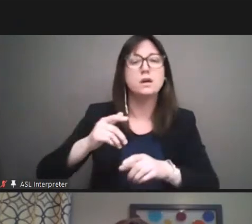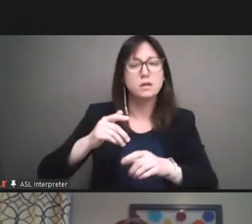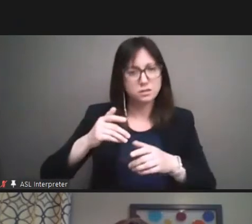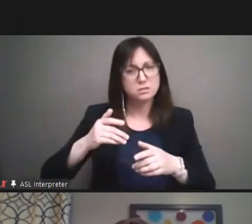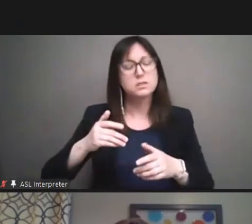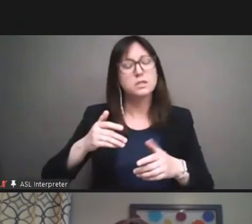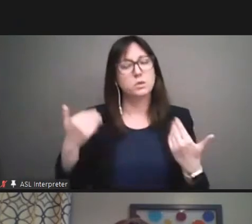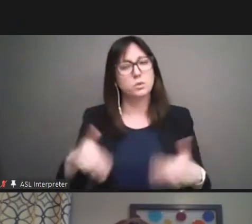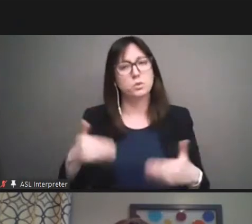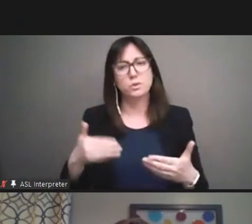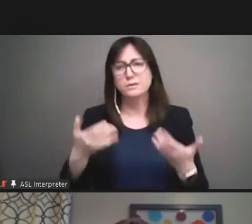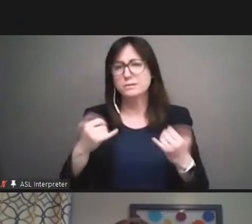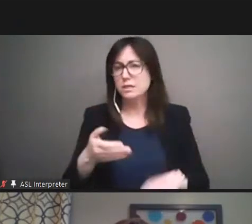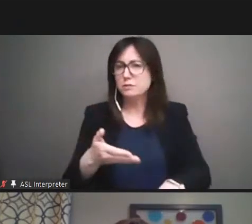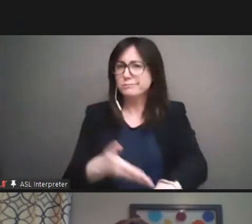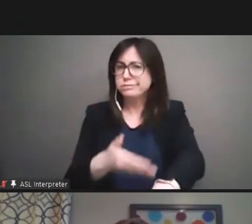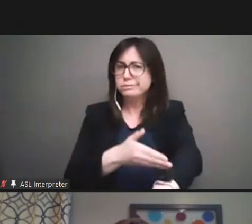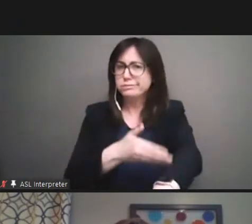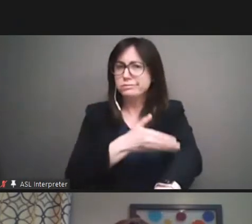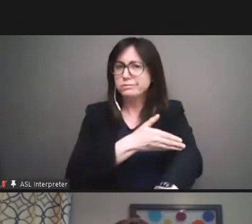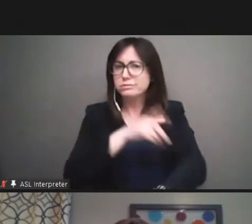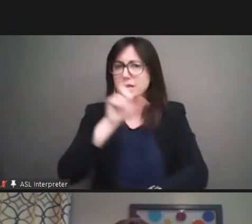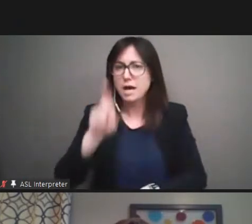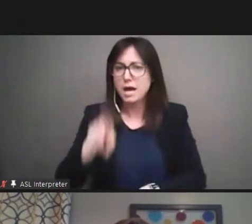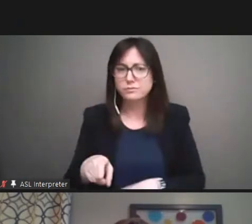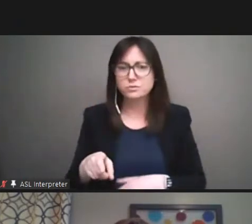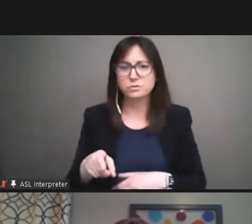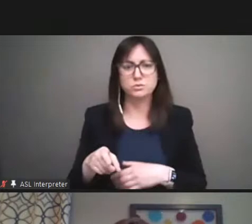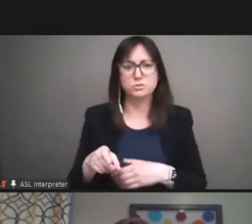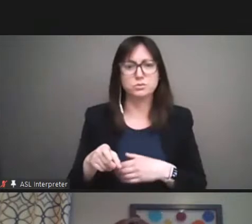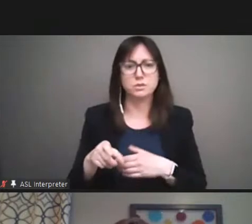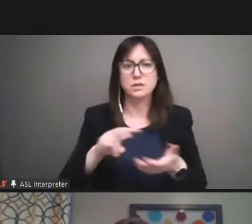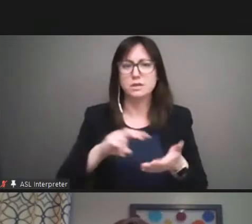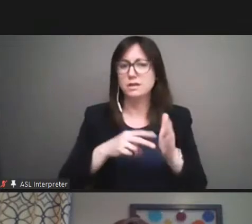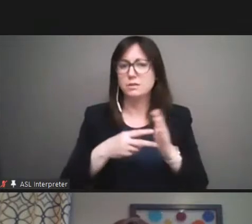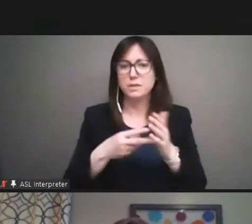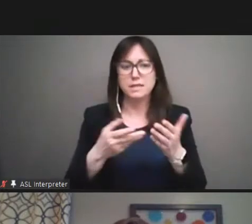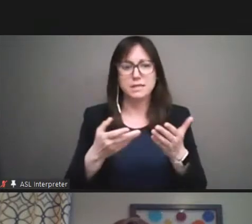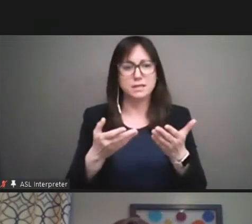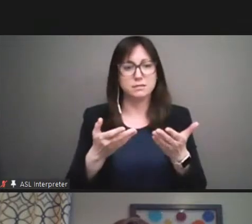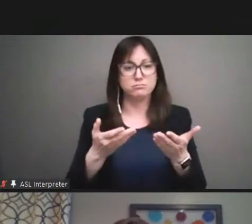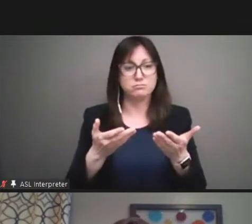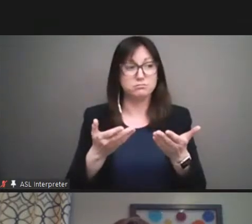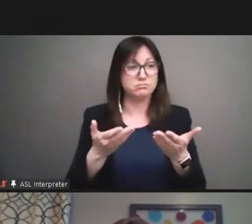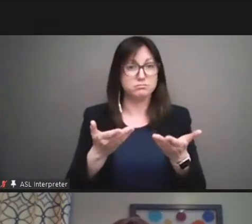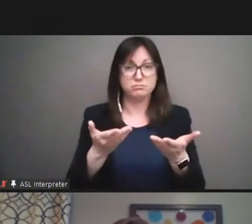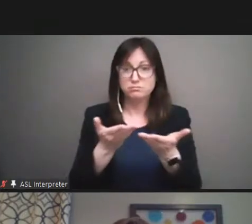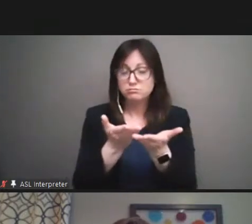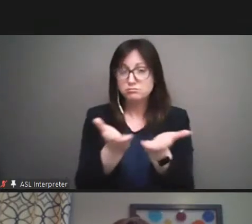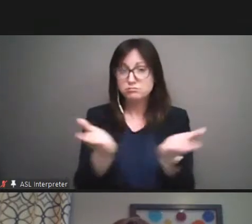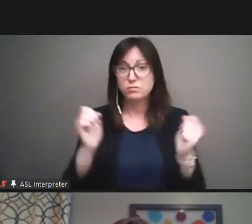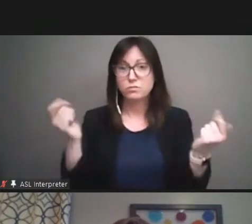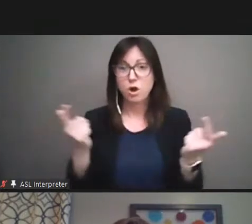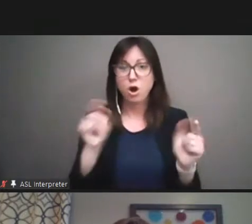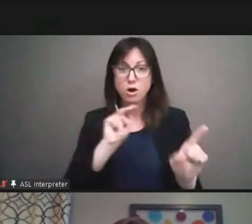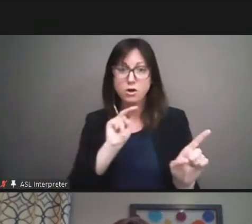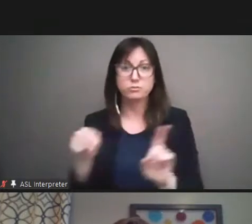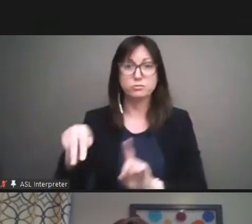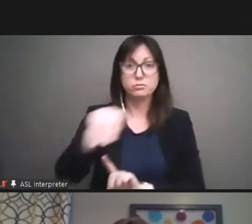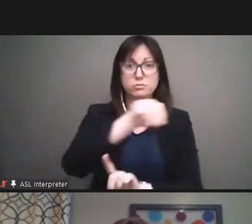be made in terms of making sure that everybody around the table is coming with an